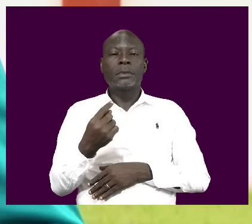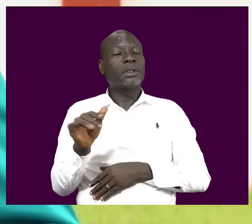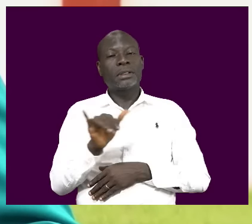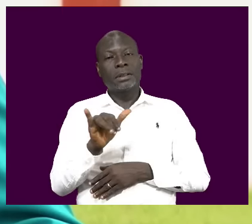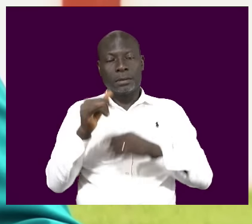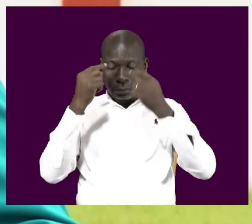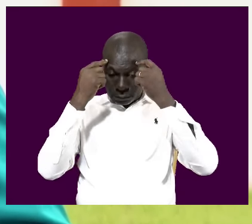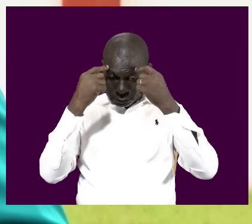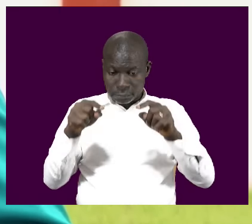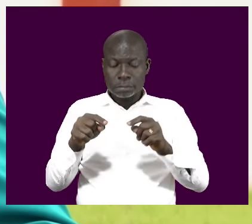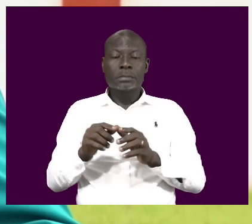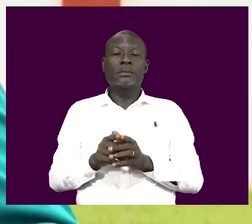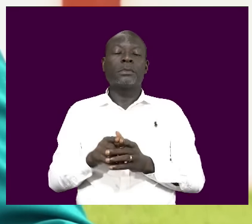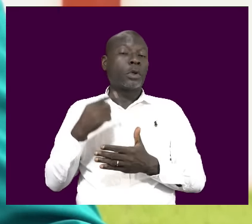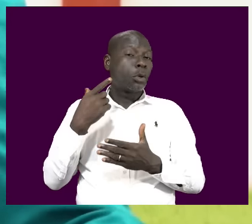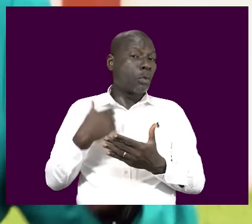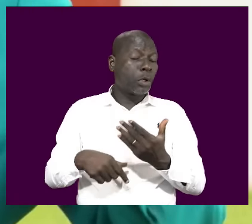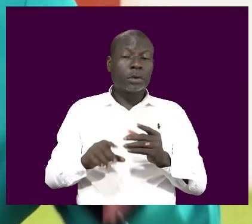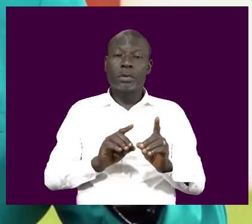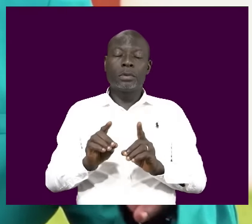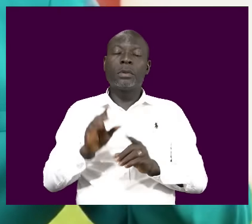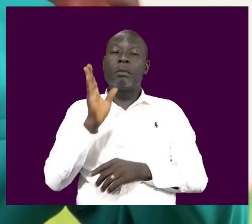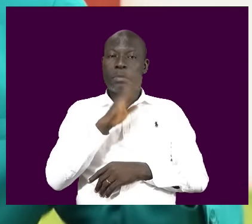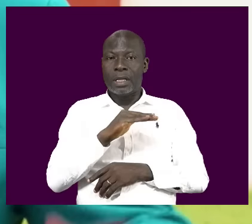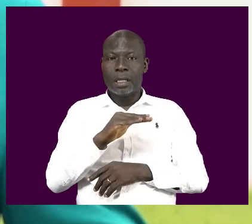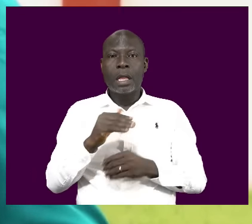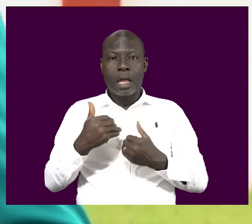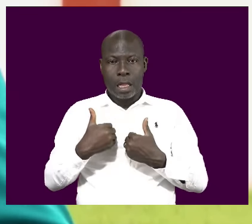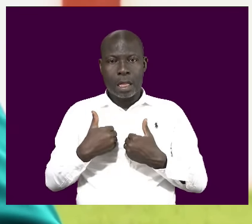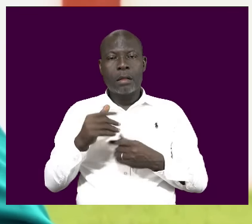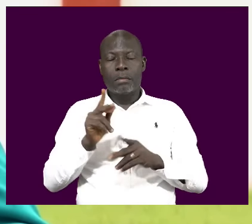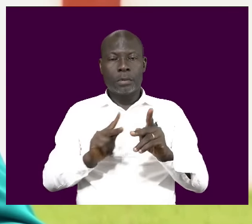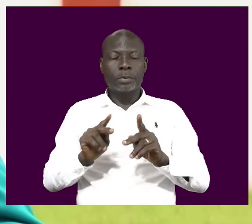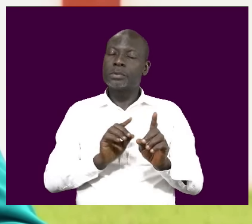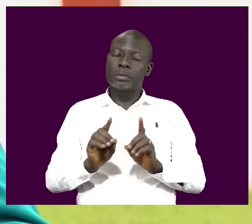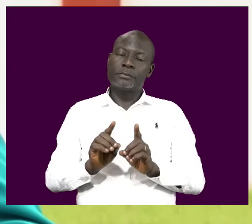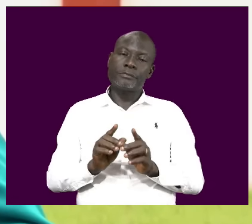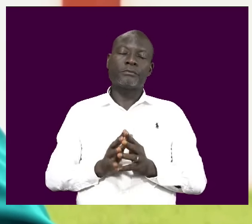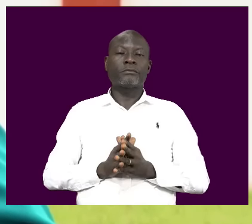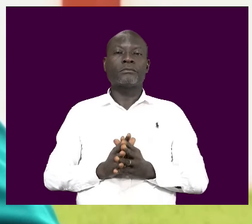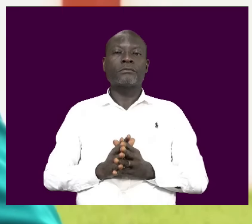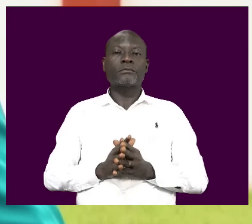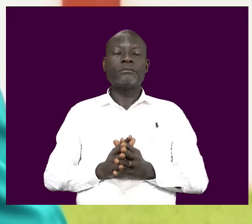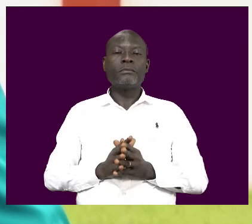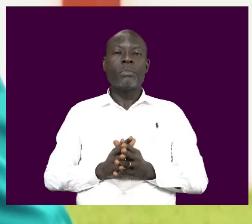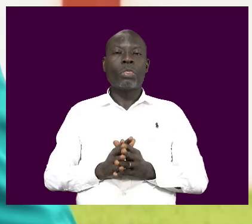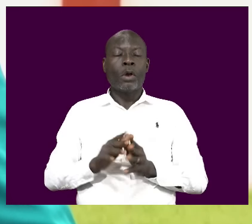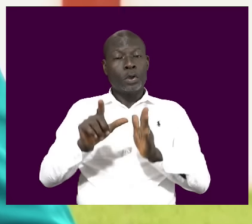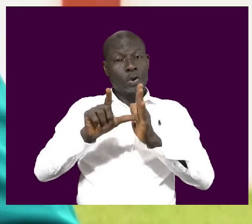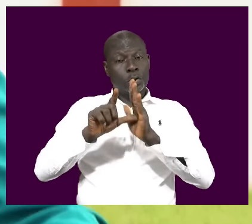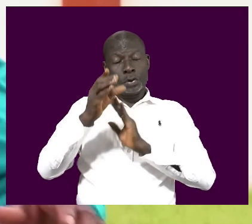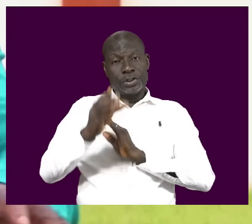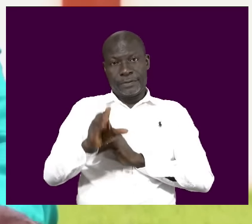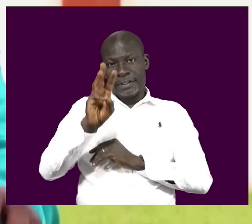no. The awaya ning yet. And soon when you're a nipa near your bodinachi. Enti Luke chapter 6, verse